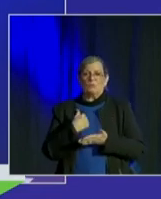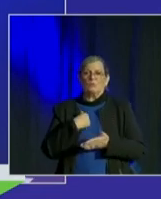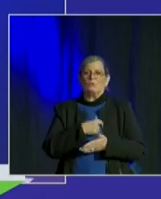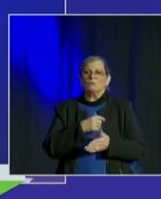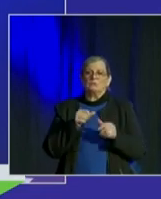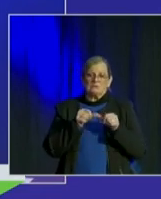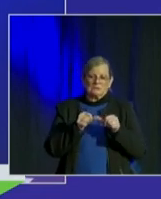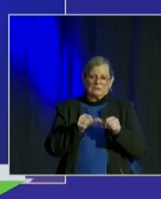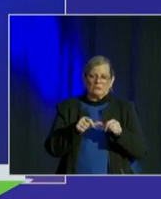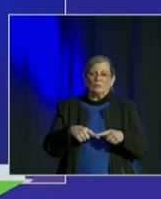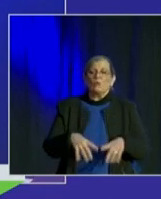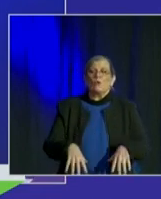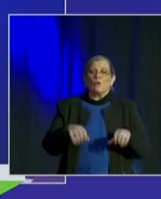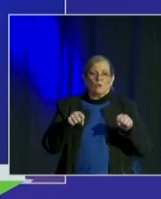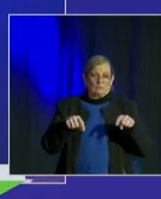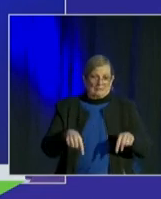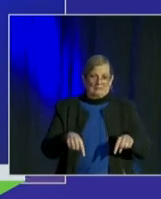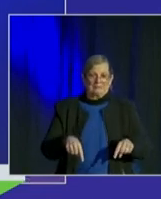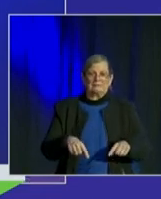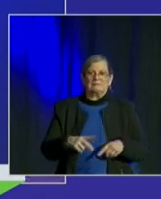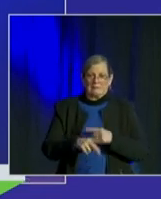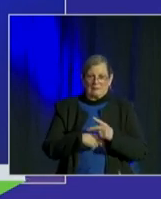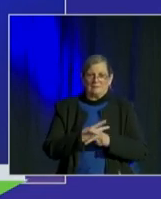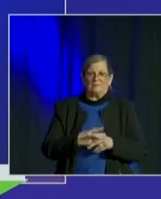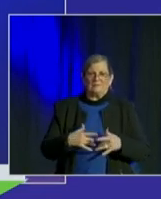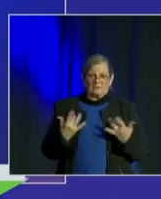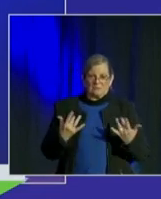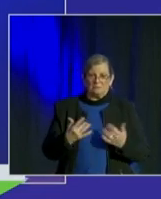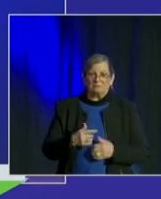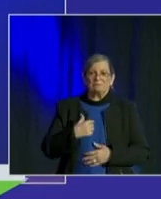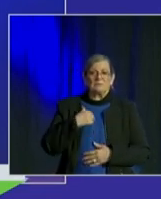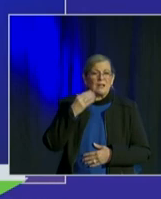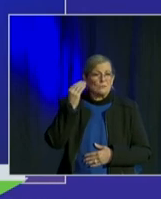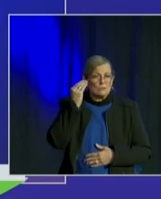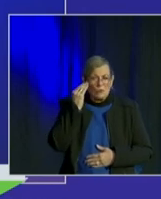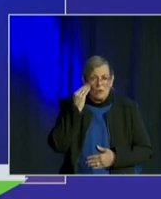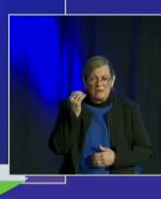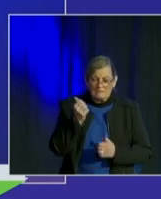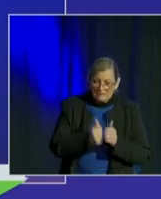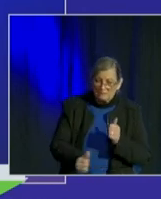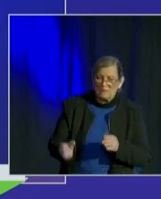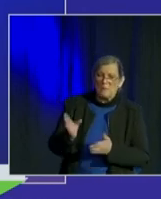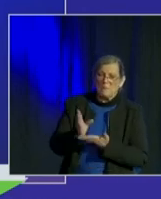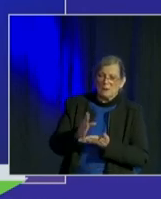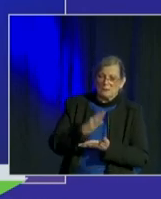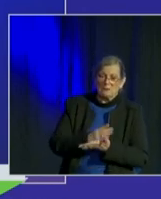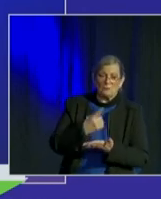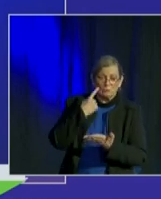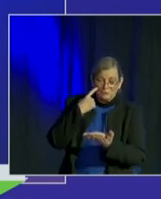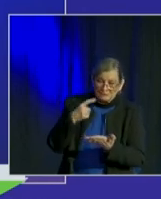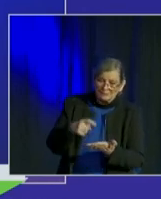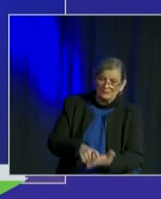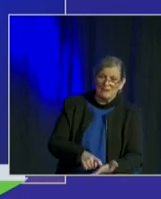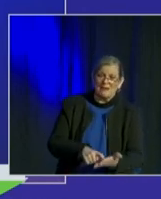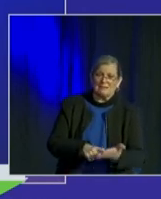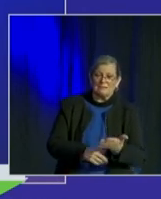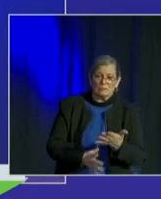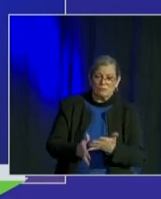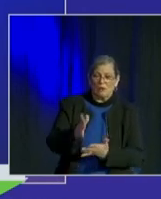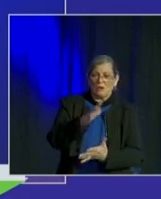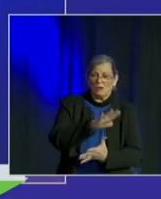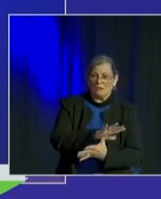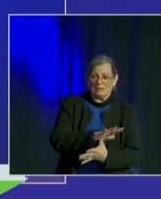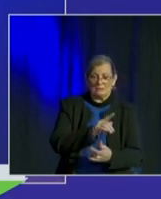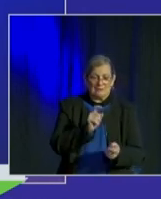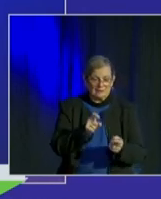our process. Know that with every budget, I recognize that the budget reflects our